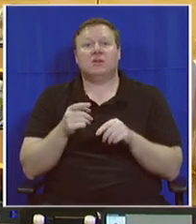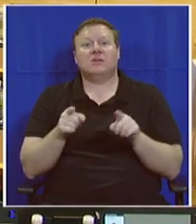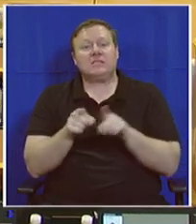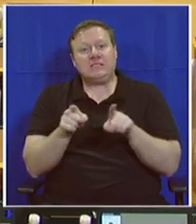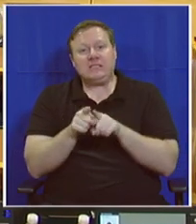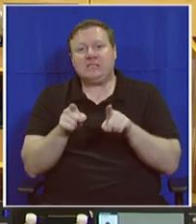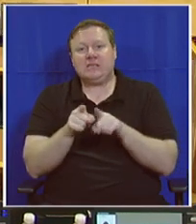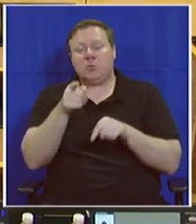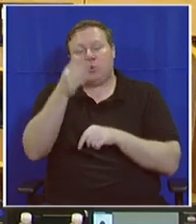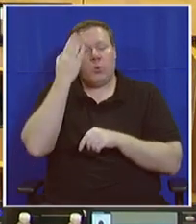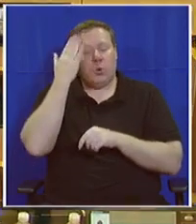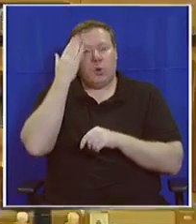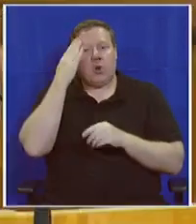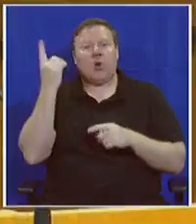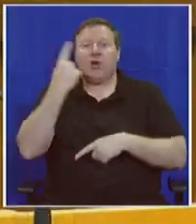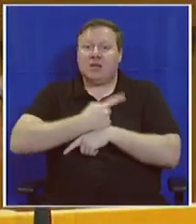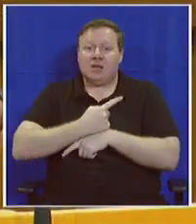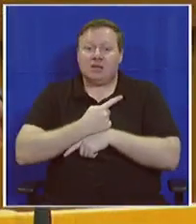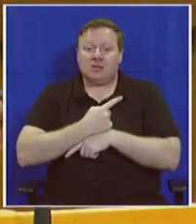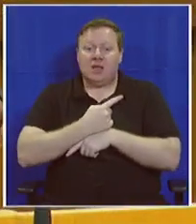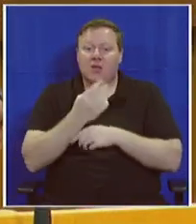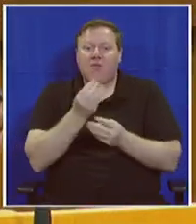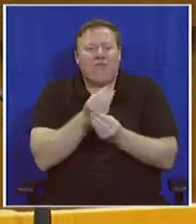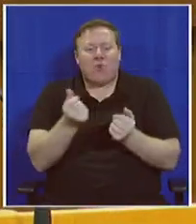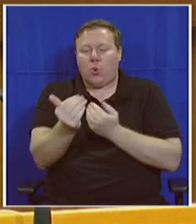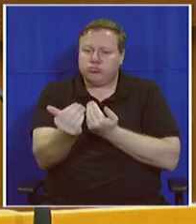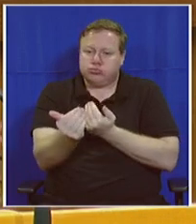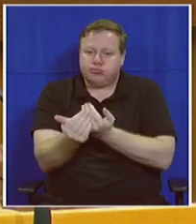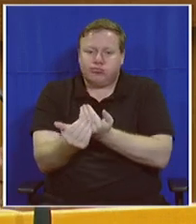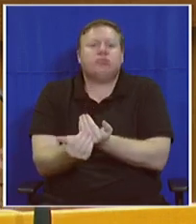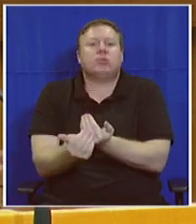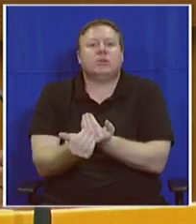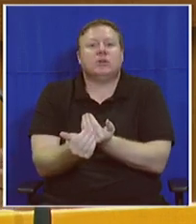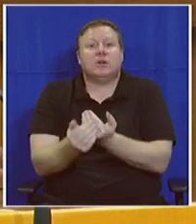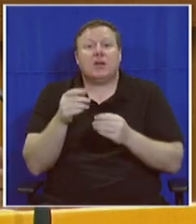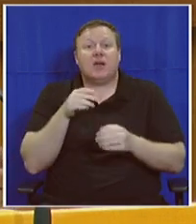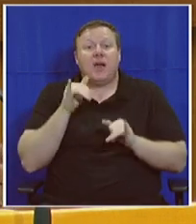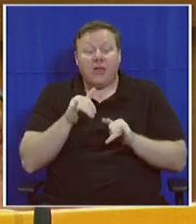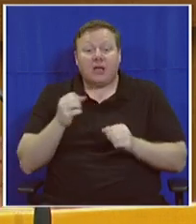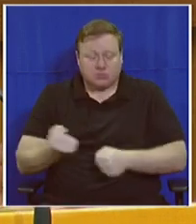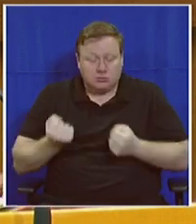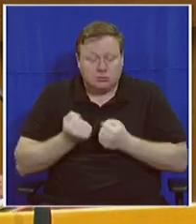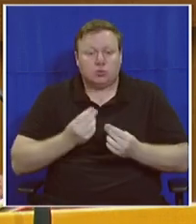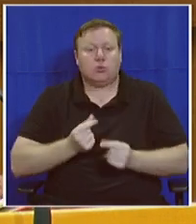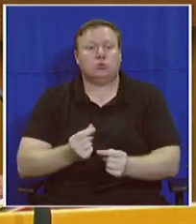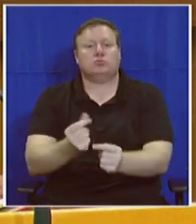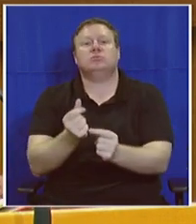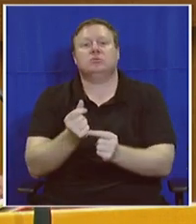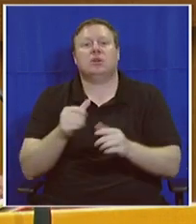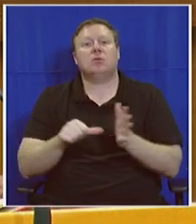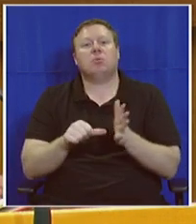are numbered and you don't know how they are counted. So that agency is quite important. Now,